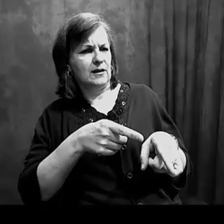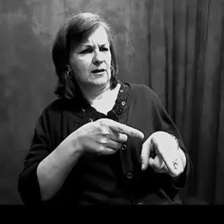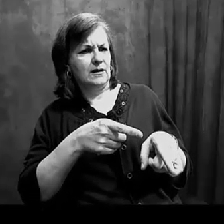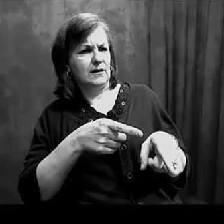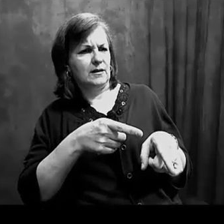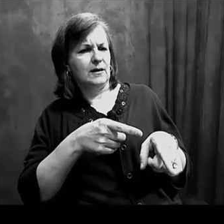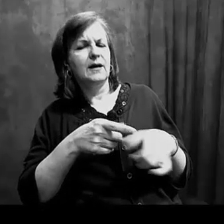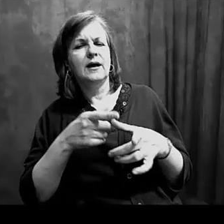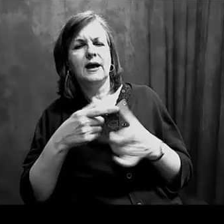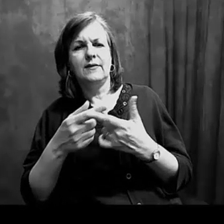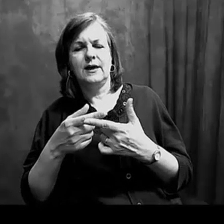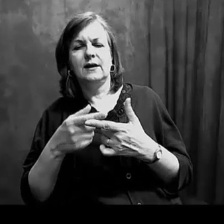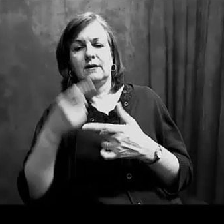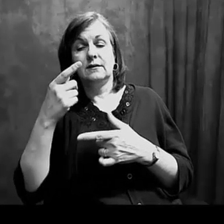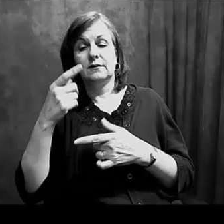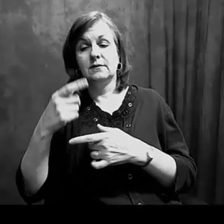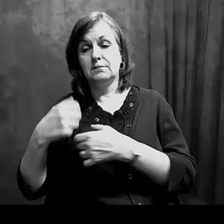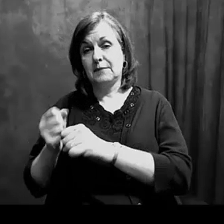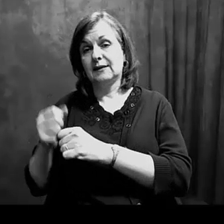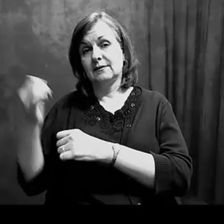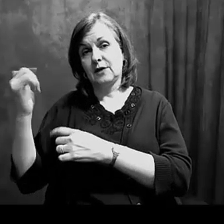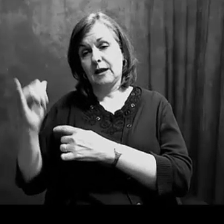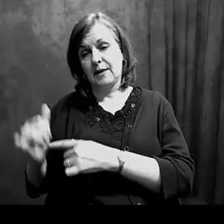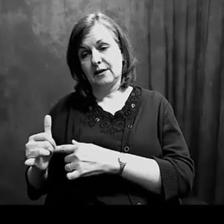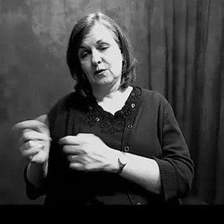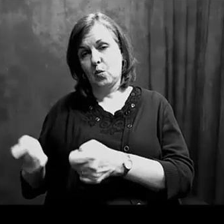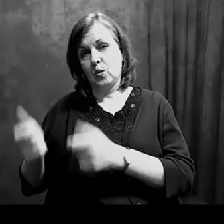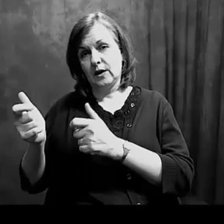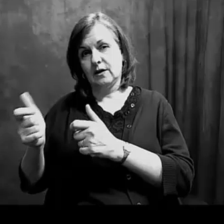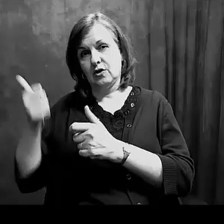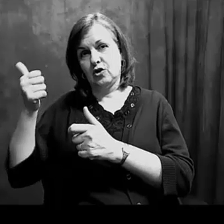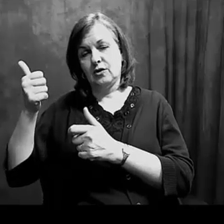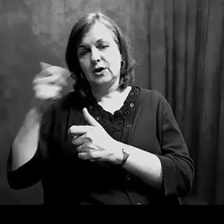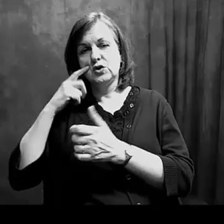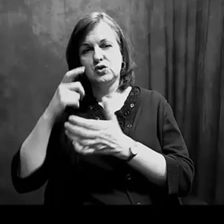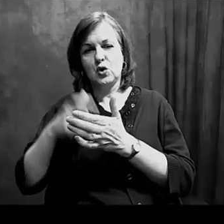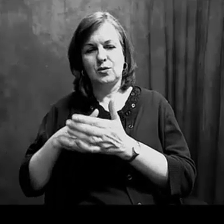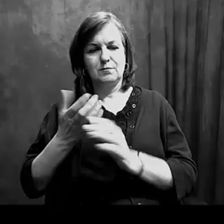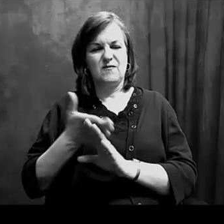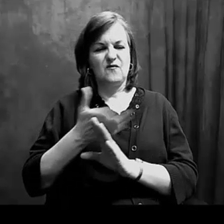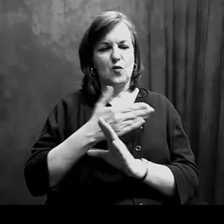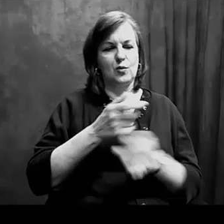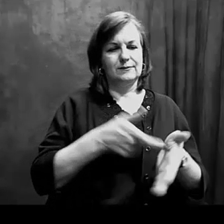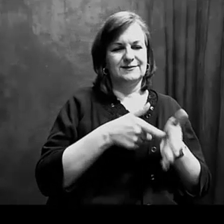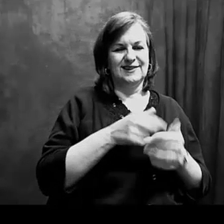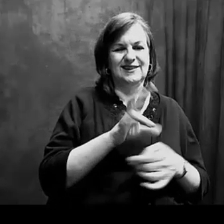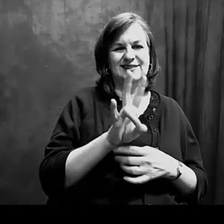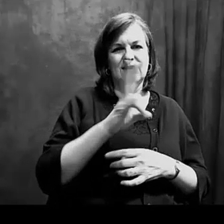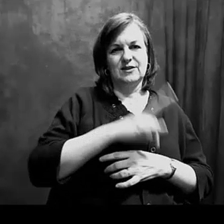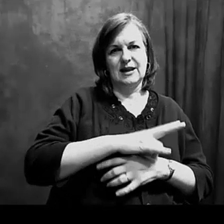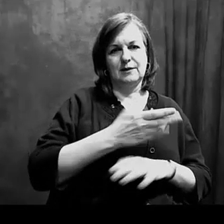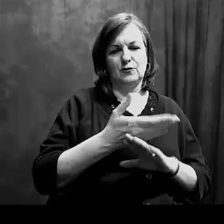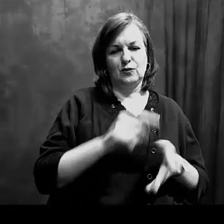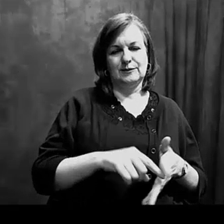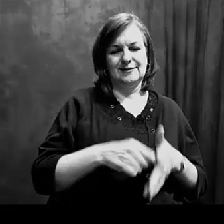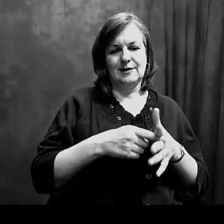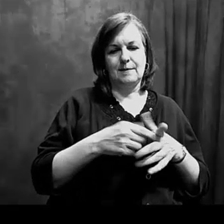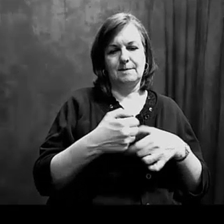this is for this secondary response. And you notice this time difference here, 7 days,